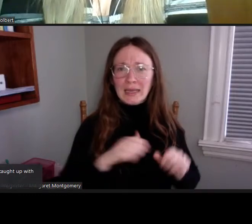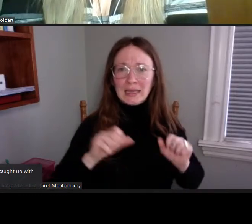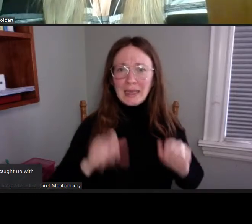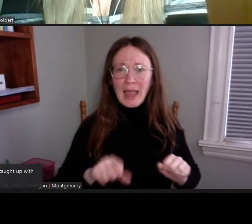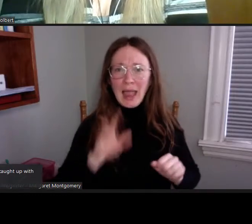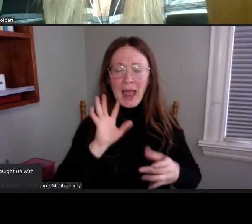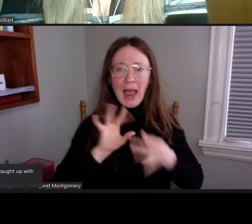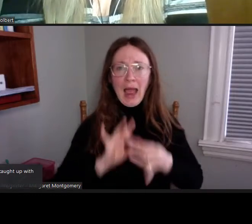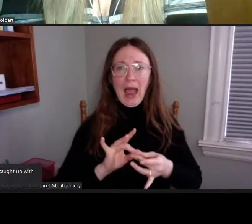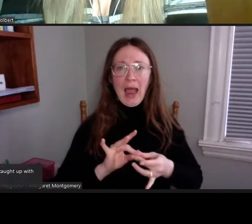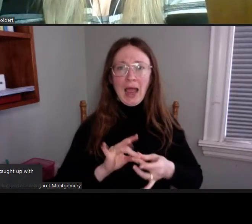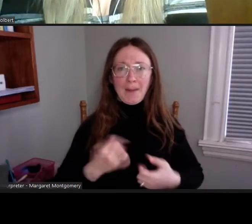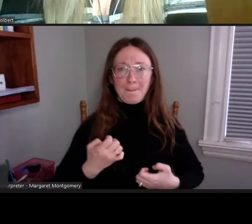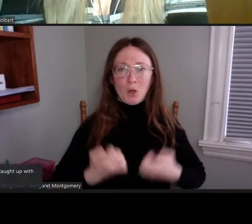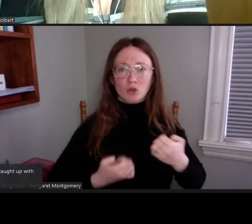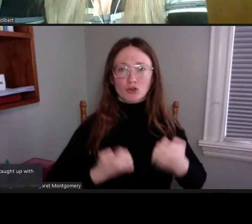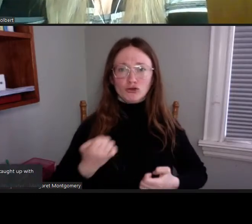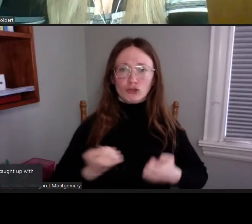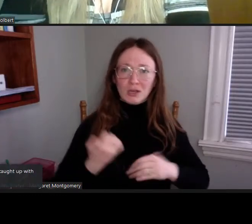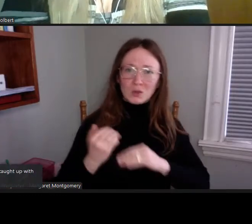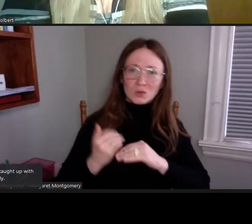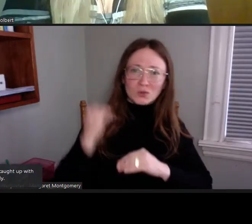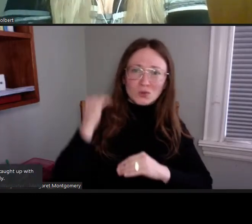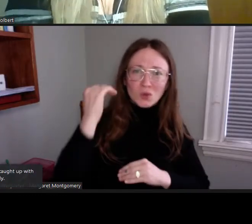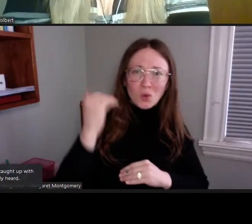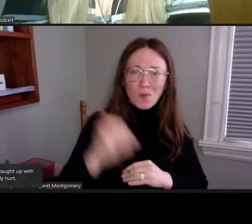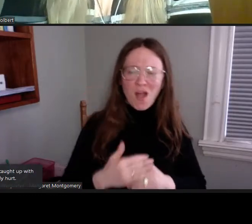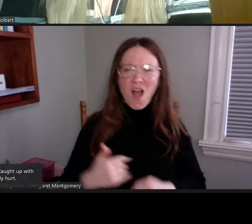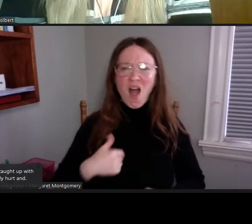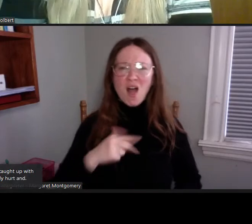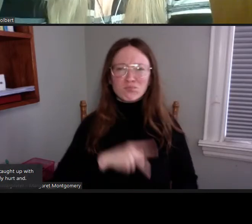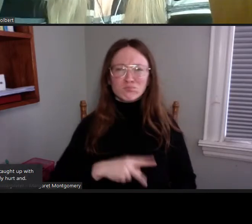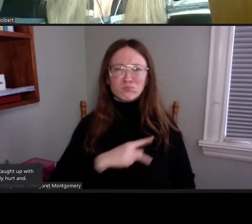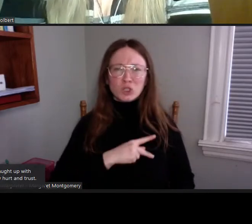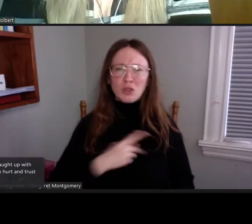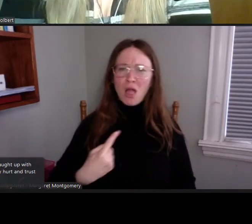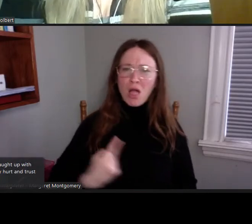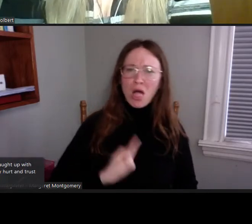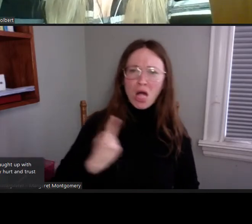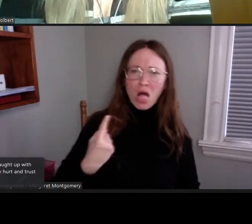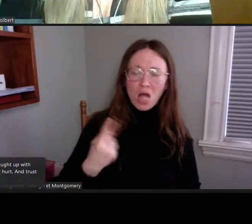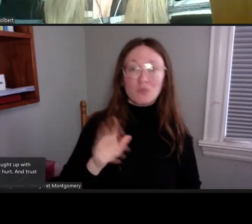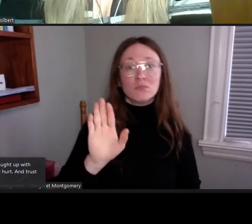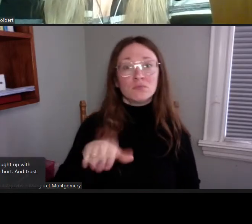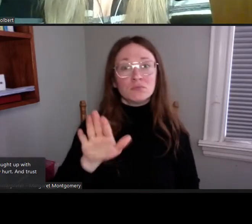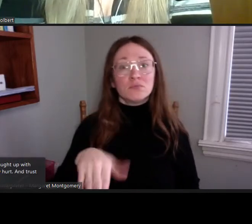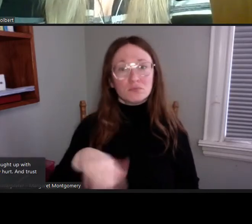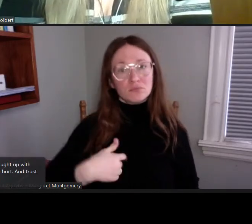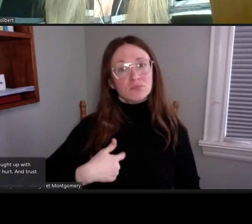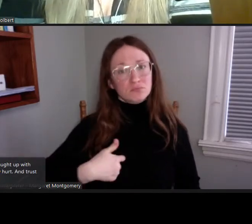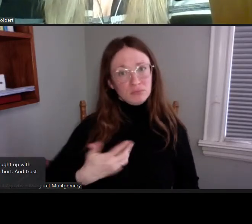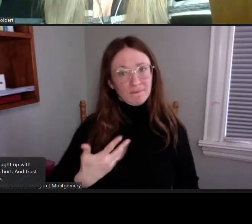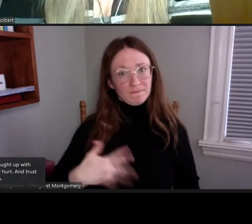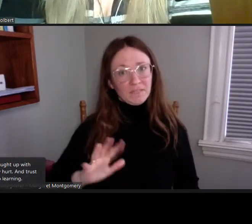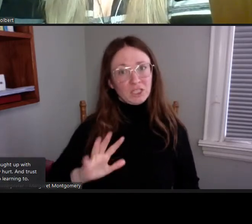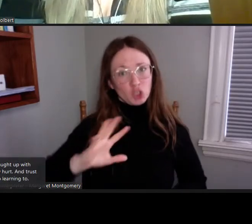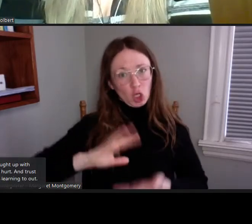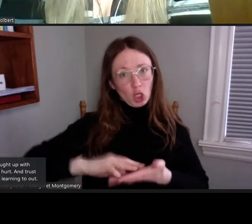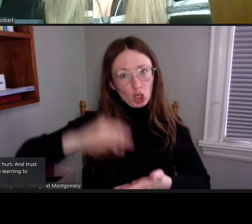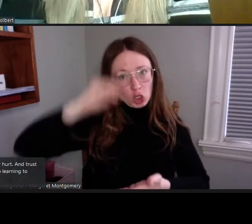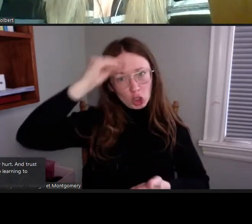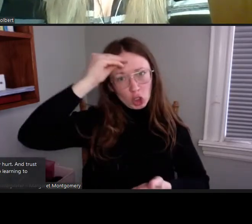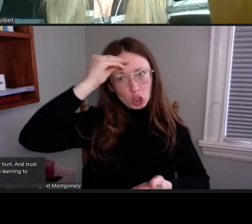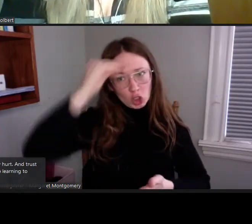and be personally hurt. And trust me, I have learned to, and I keep learning to, how to check